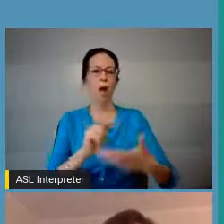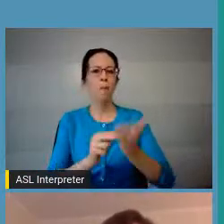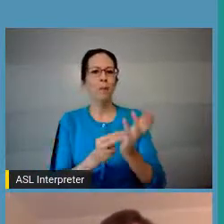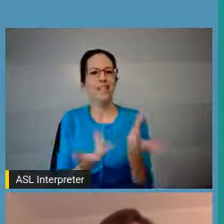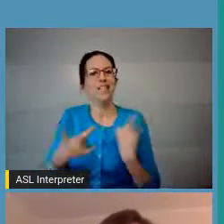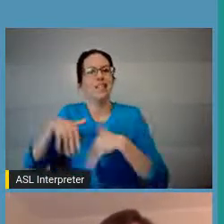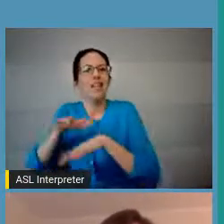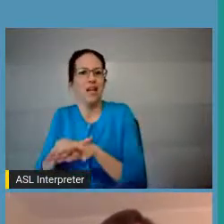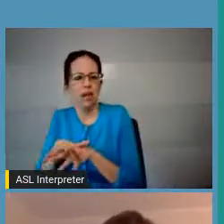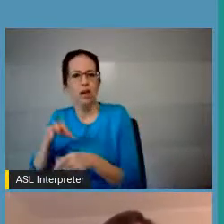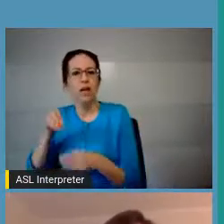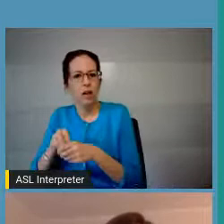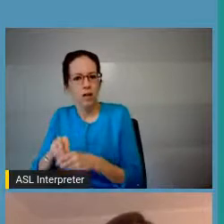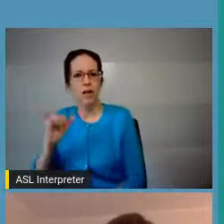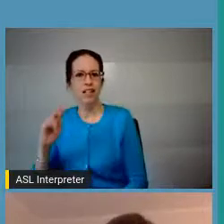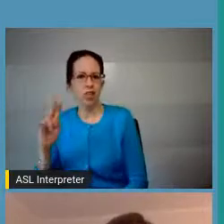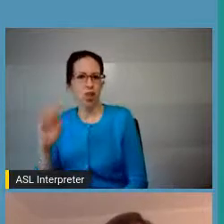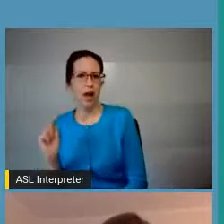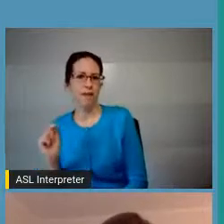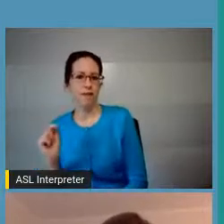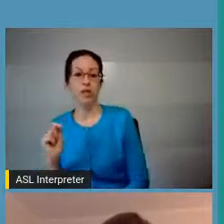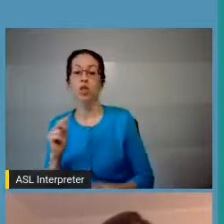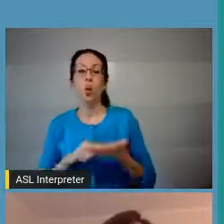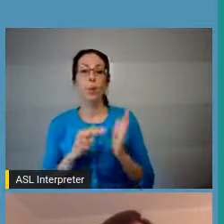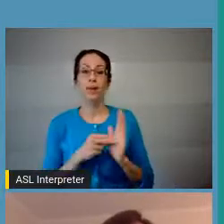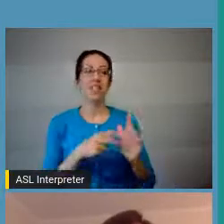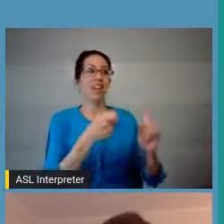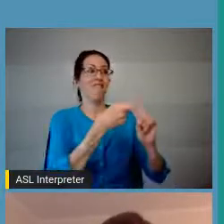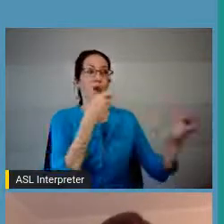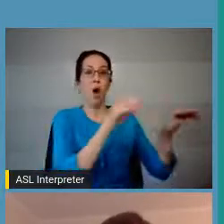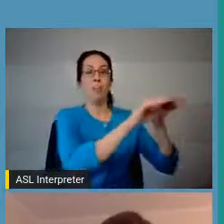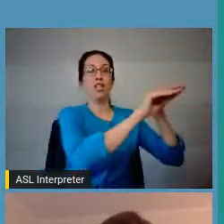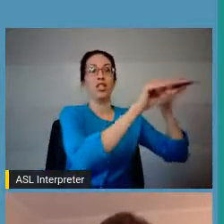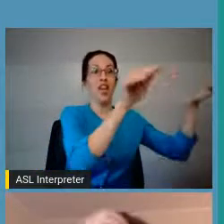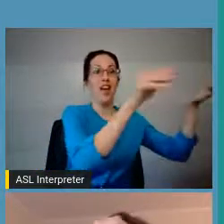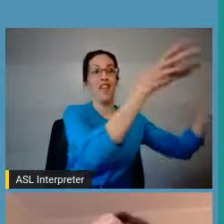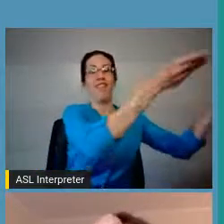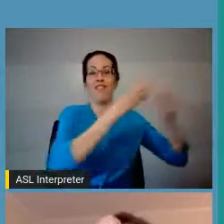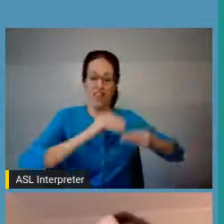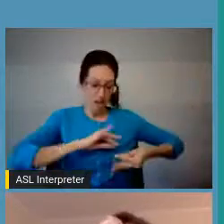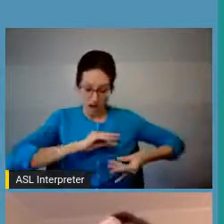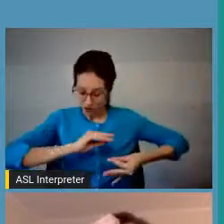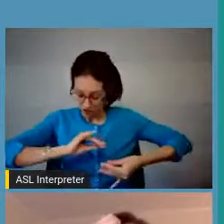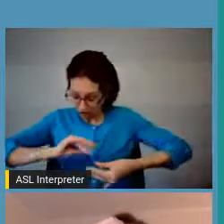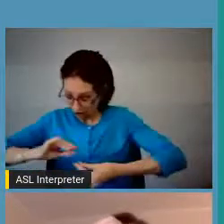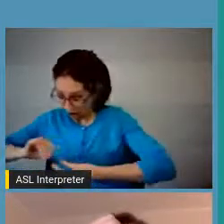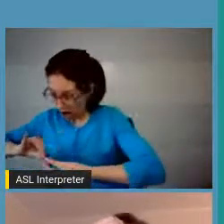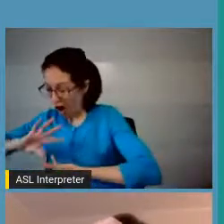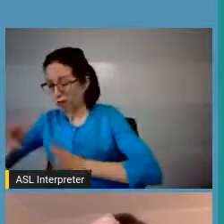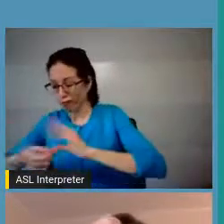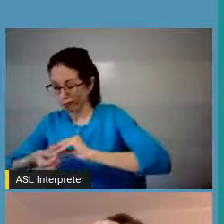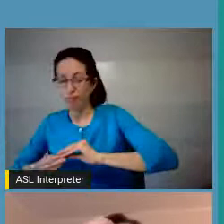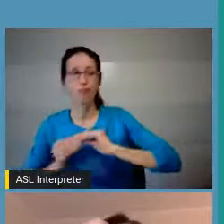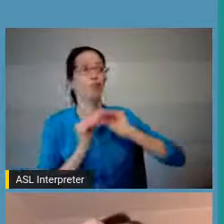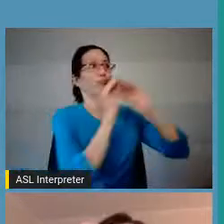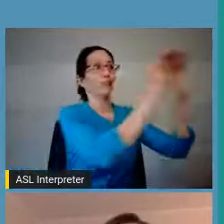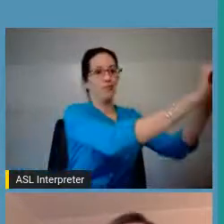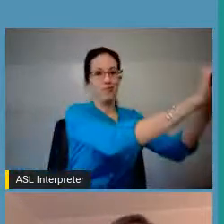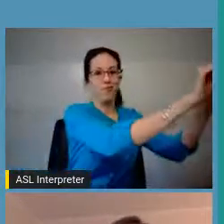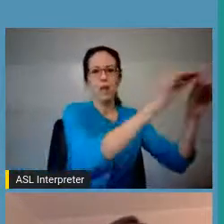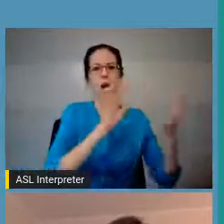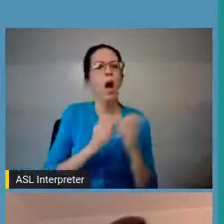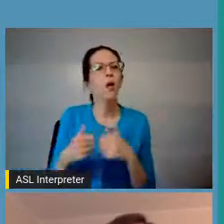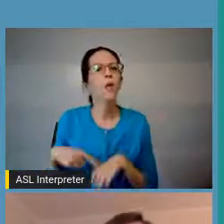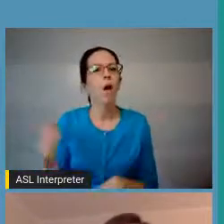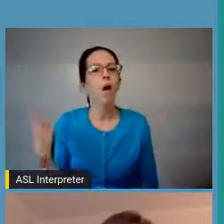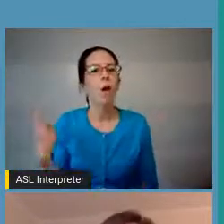to shelf, what time rate per hour can you come up with? So if you come up with 10